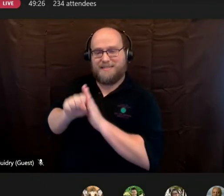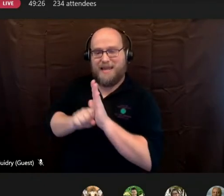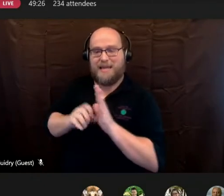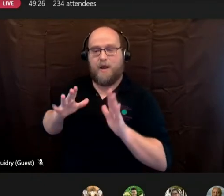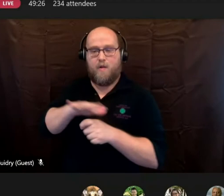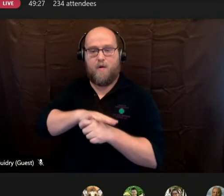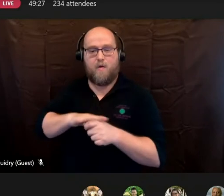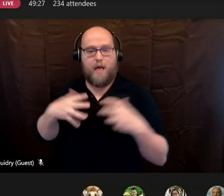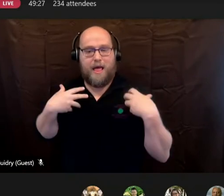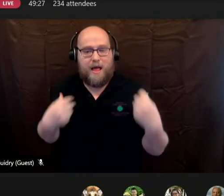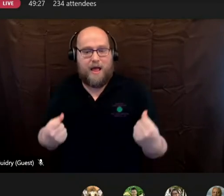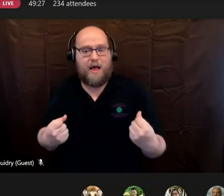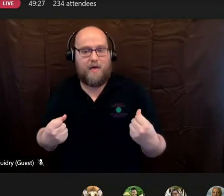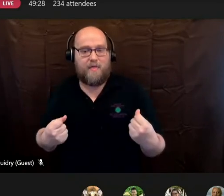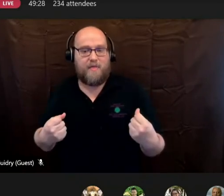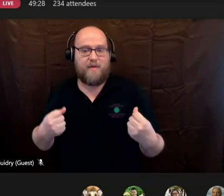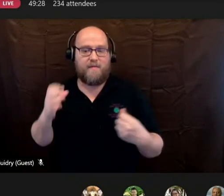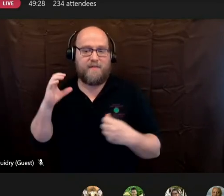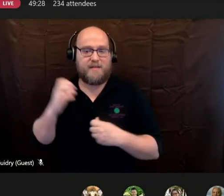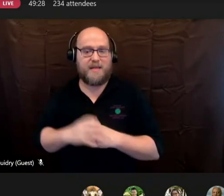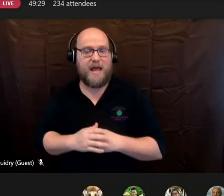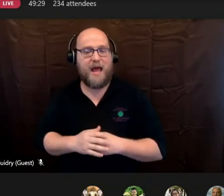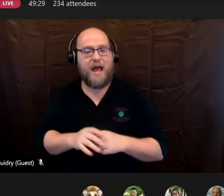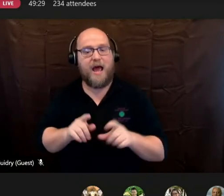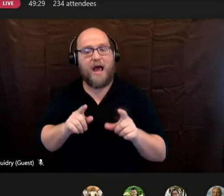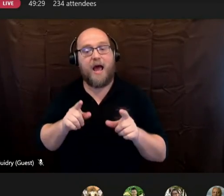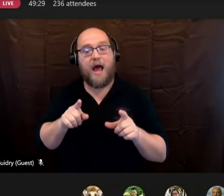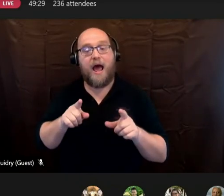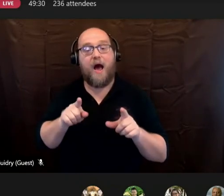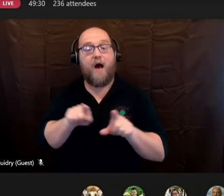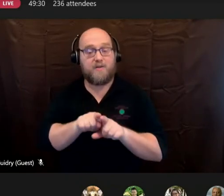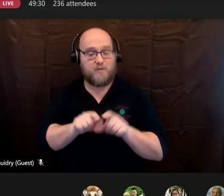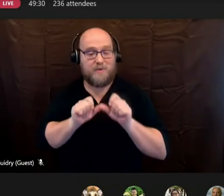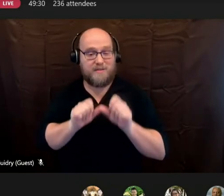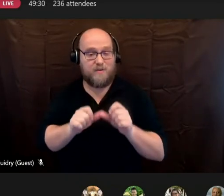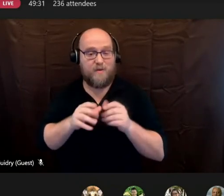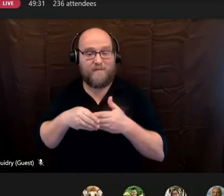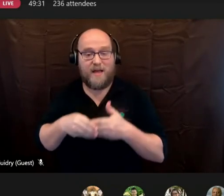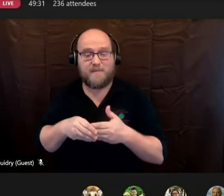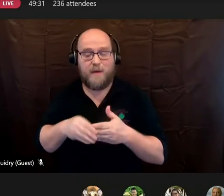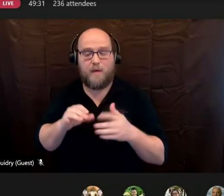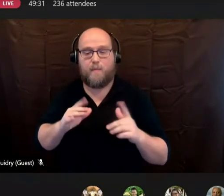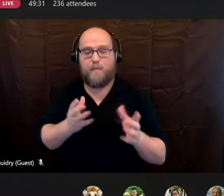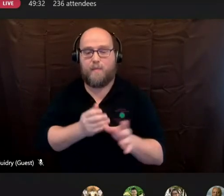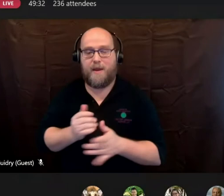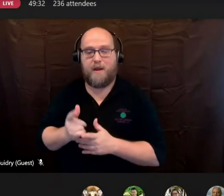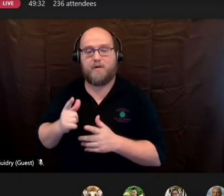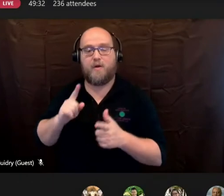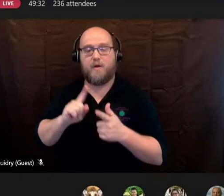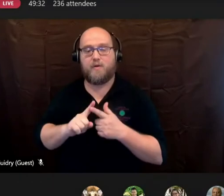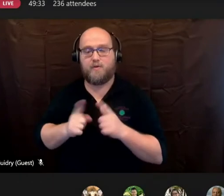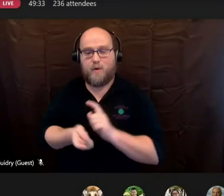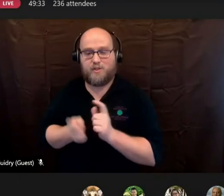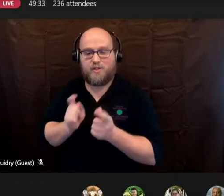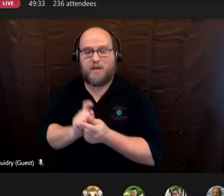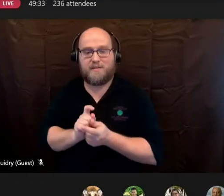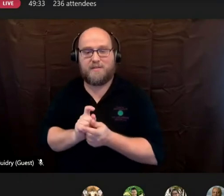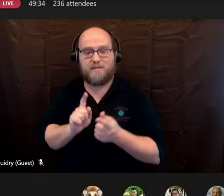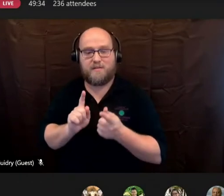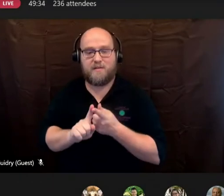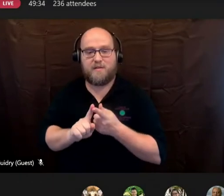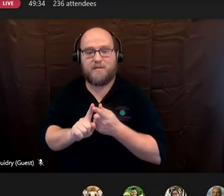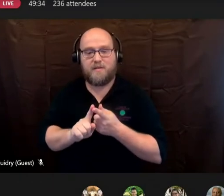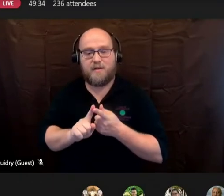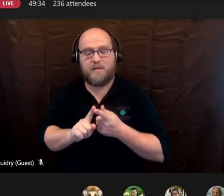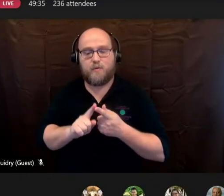the 21-22 school year. Thank you for your time. And at this moment, we will go ahead and move over to a dedicated time for